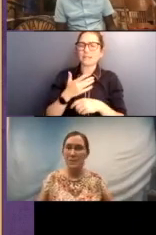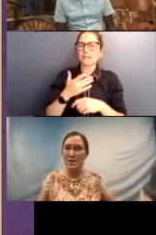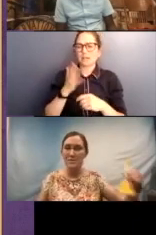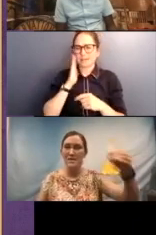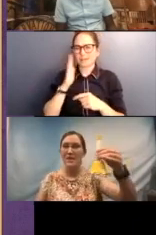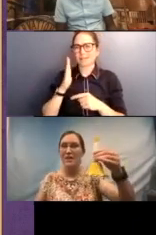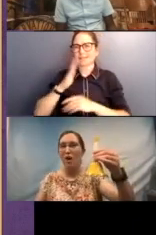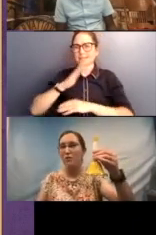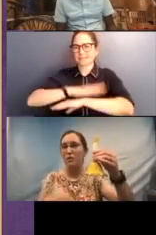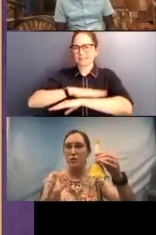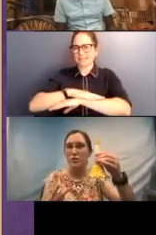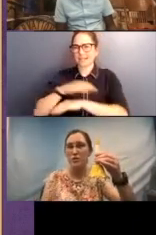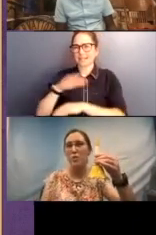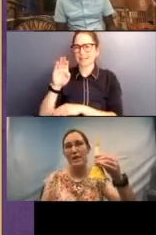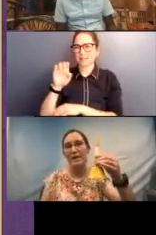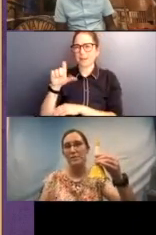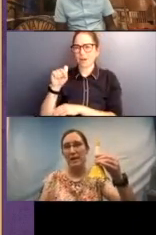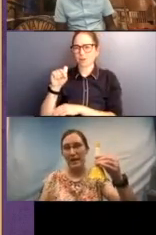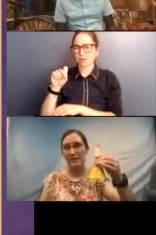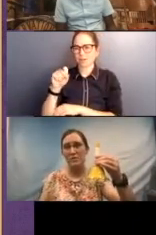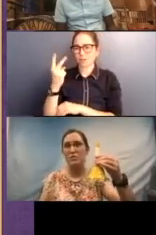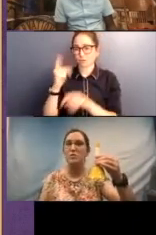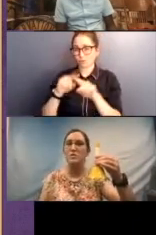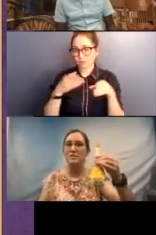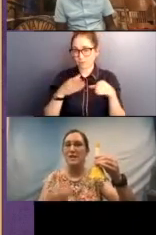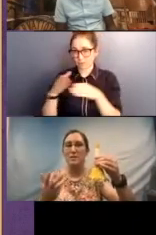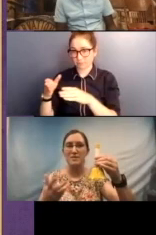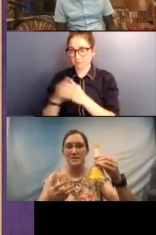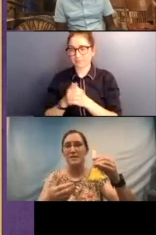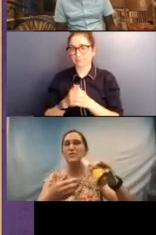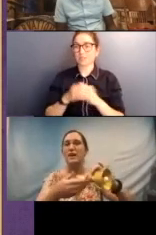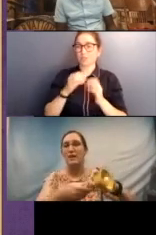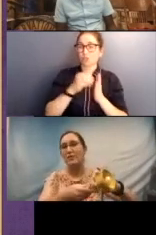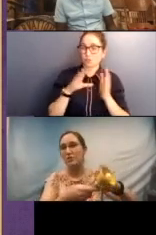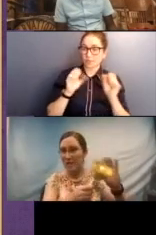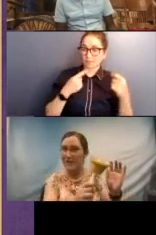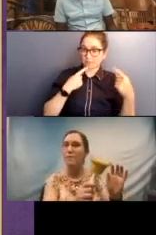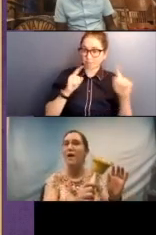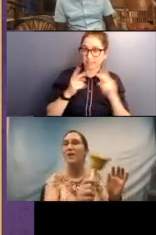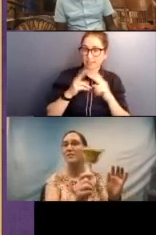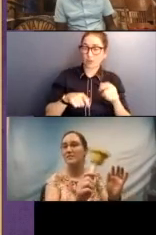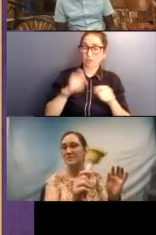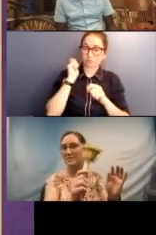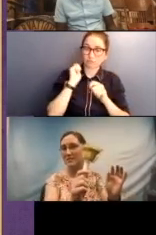desk bells that offer two different ways of playing. So students can be successful at either shaking a